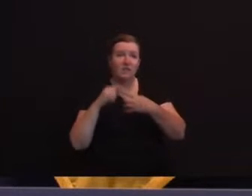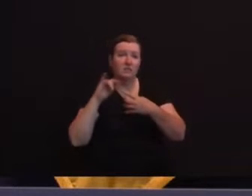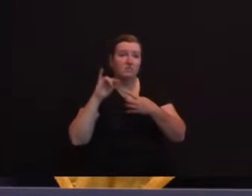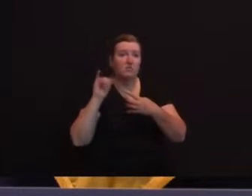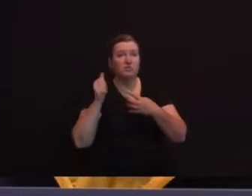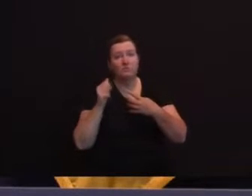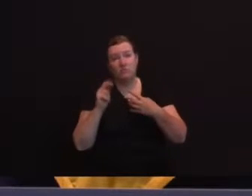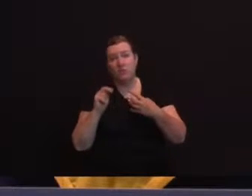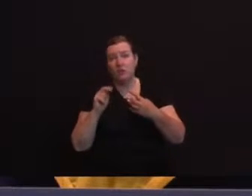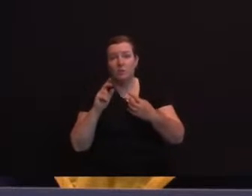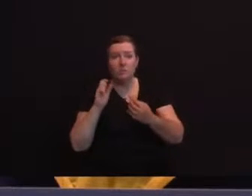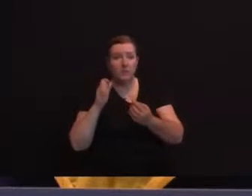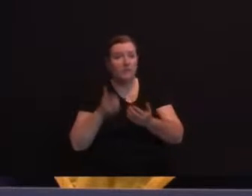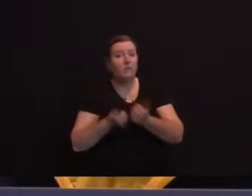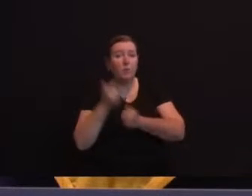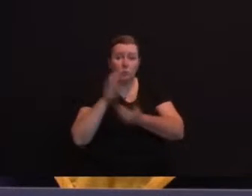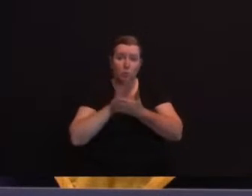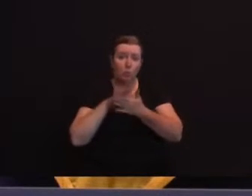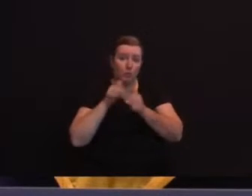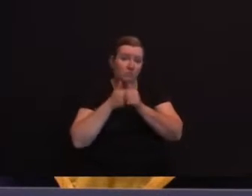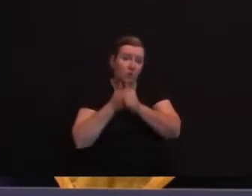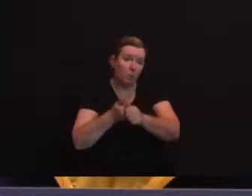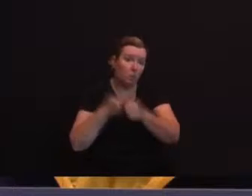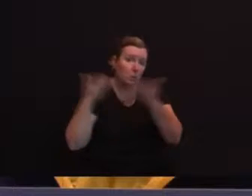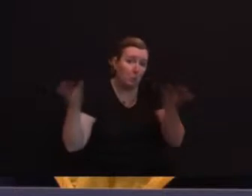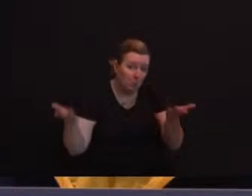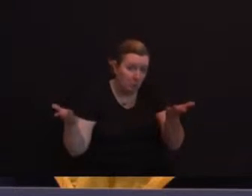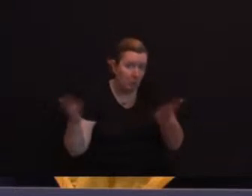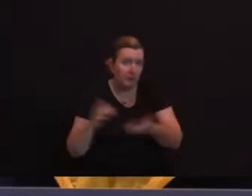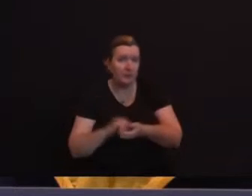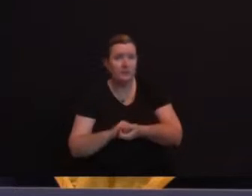in any event, but more to come on that sooner than later.